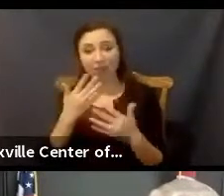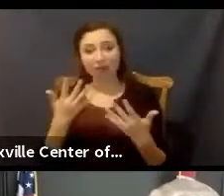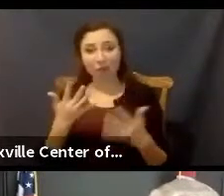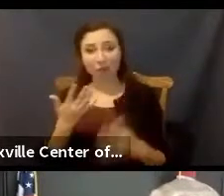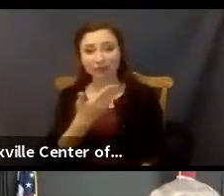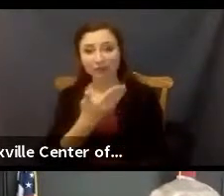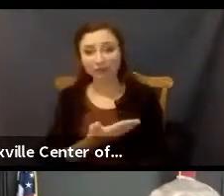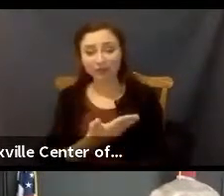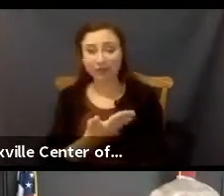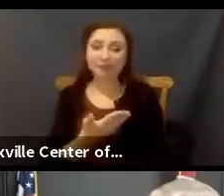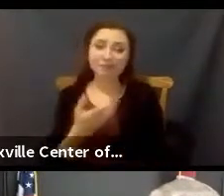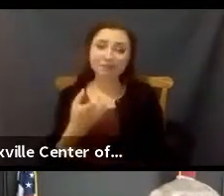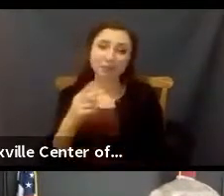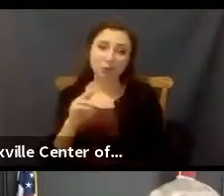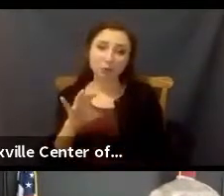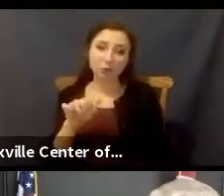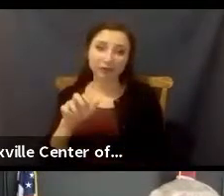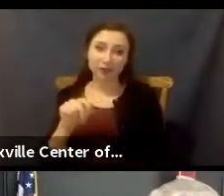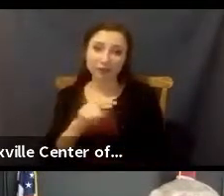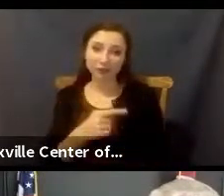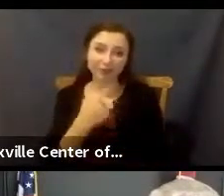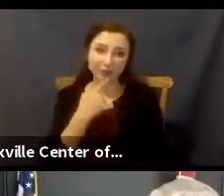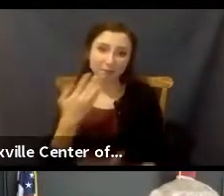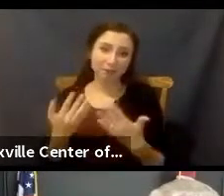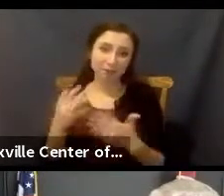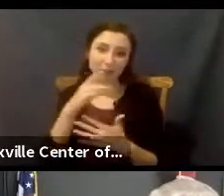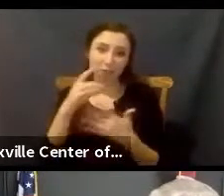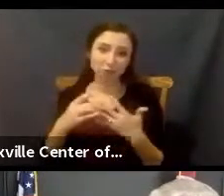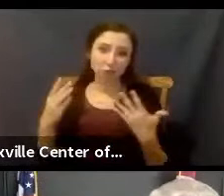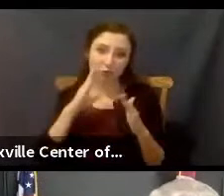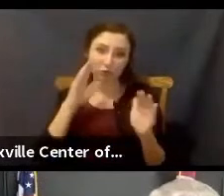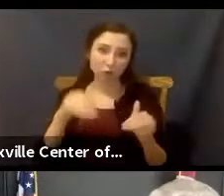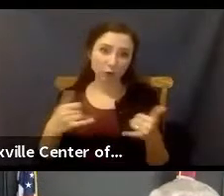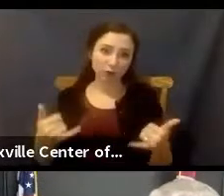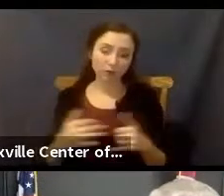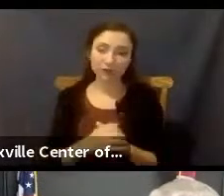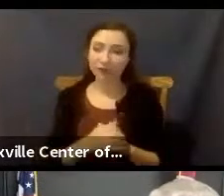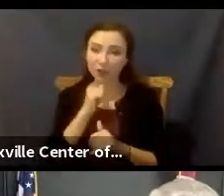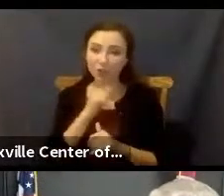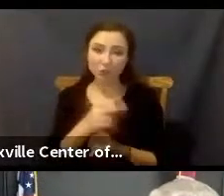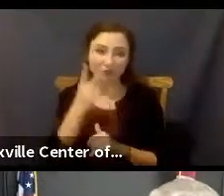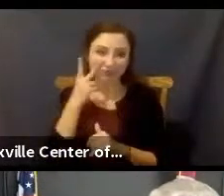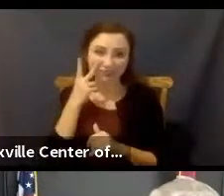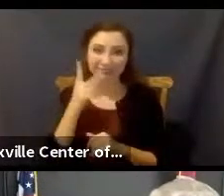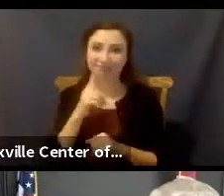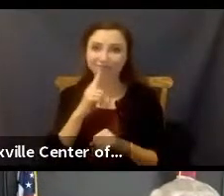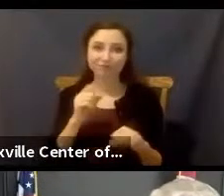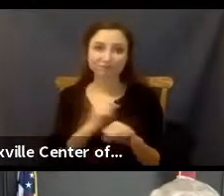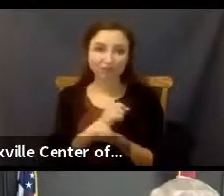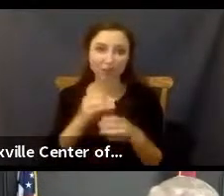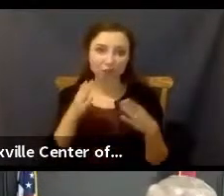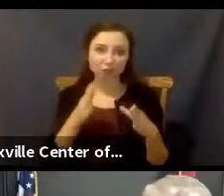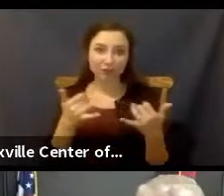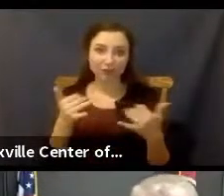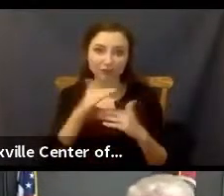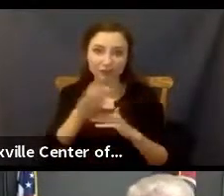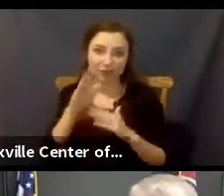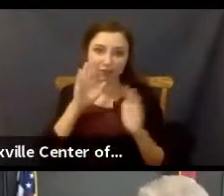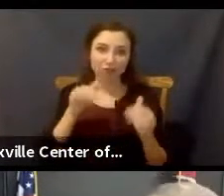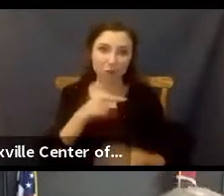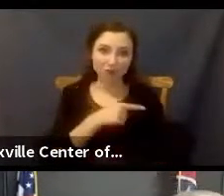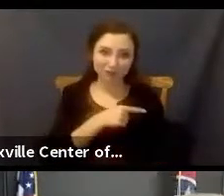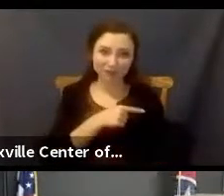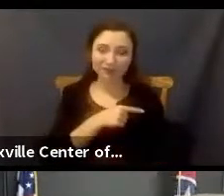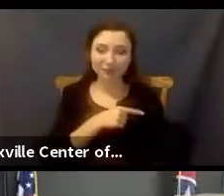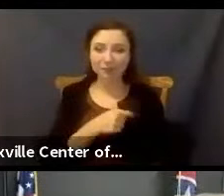Buchanan said, maybe this is a choose what to focus on. And I don't see a practical path tonight to focus on this, but